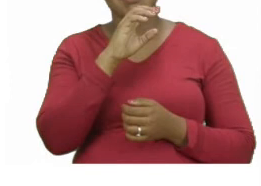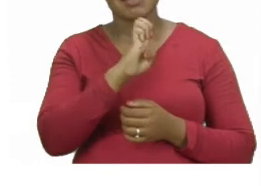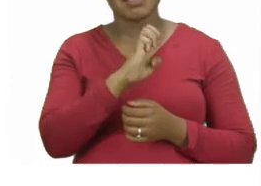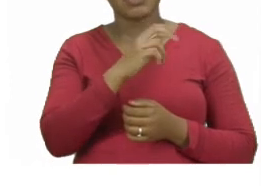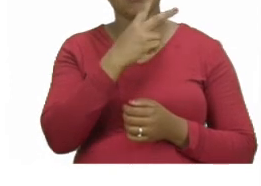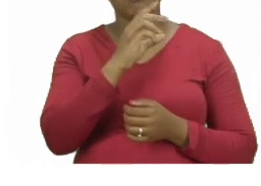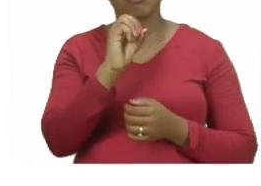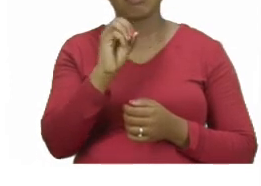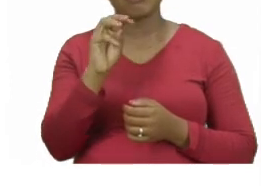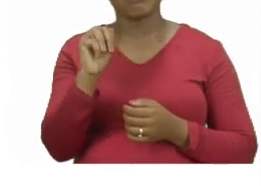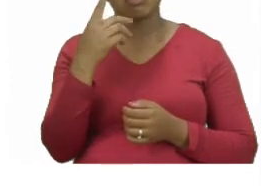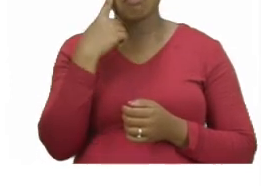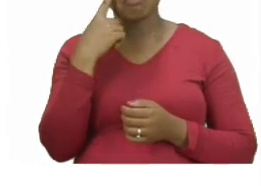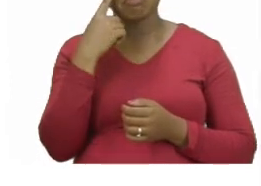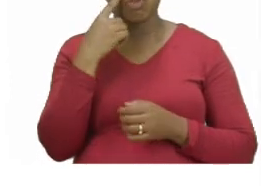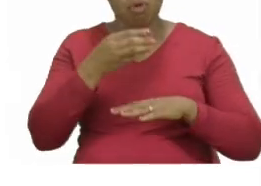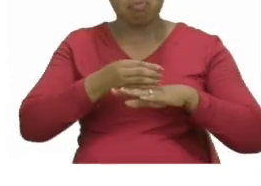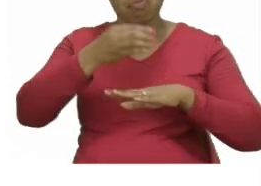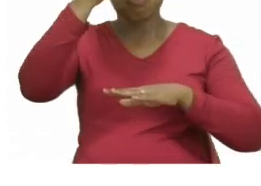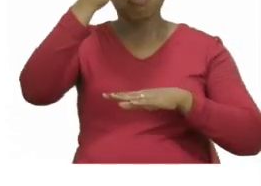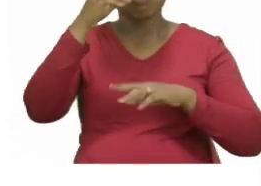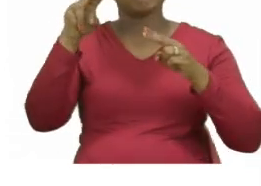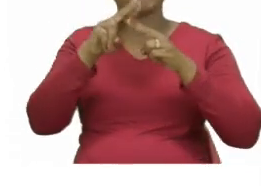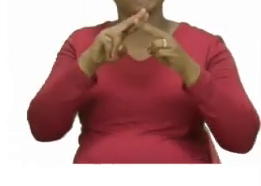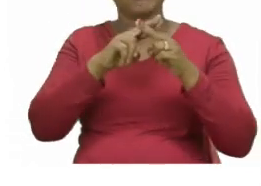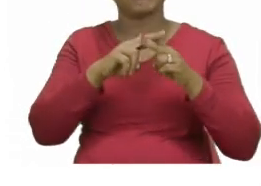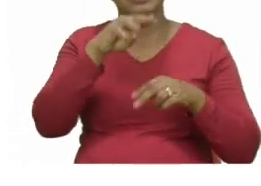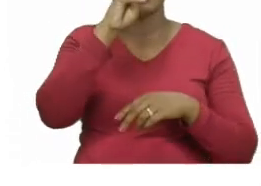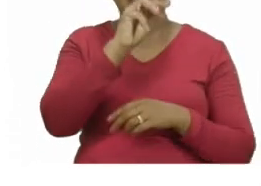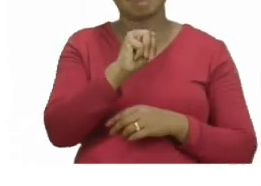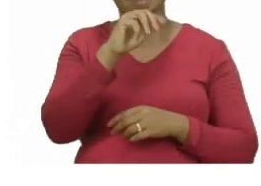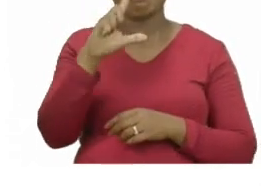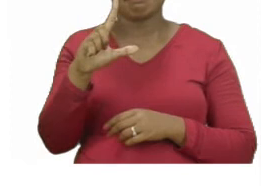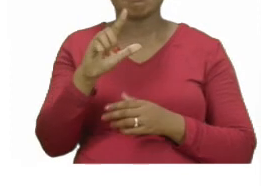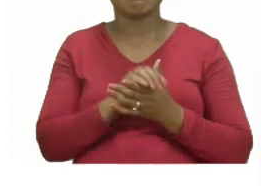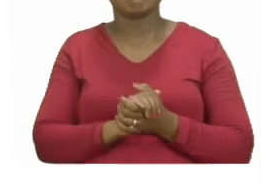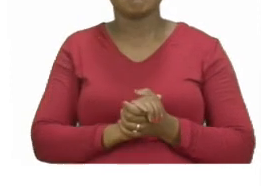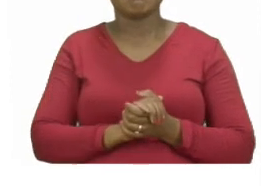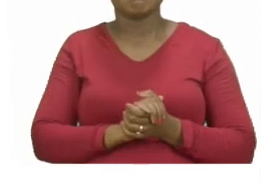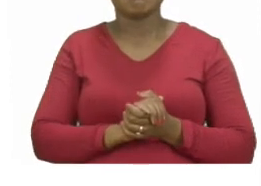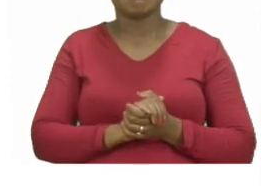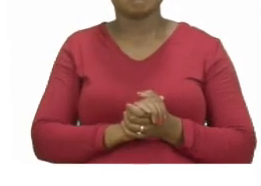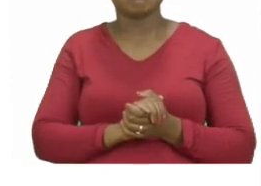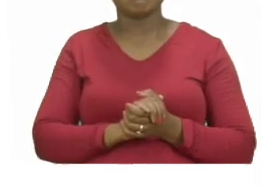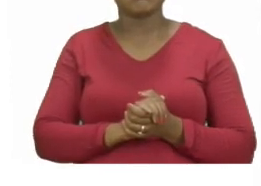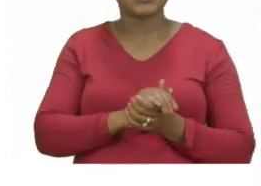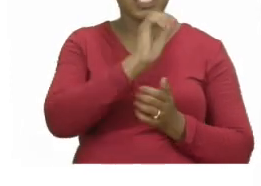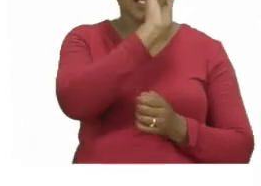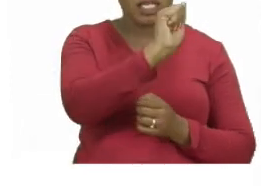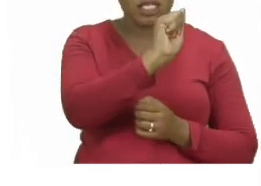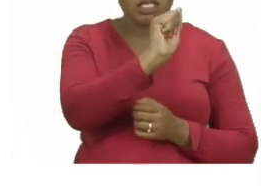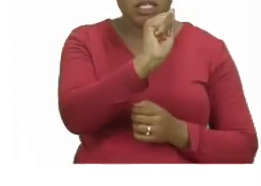each letter and match it with each bottle, and then you color in the